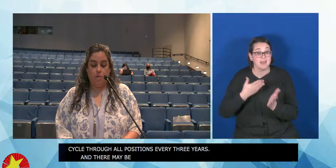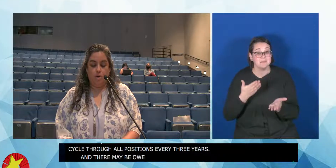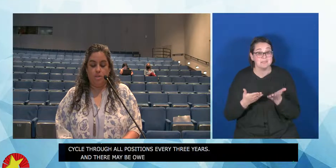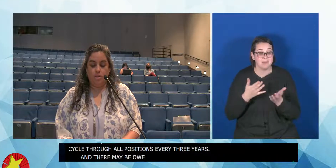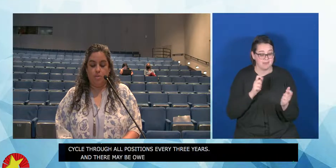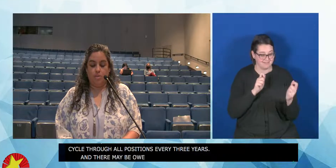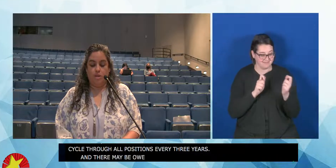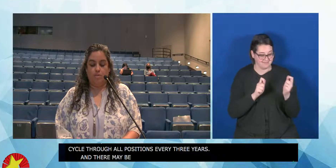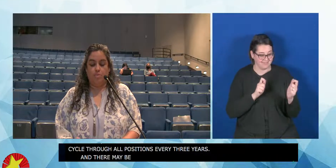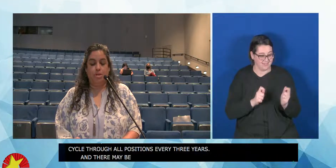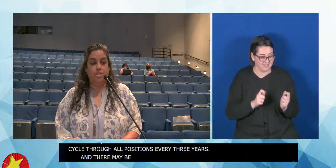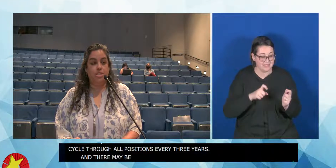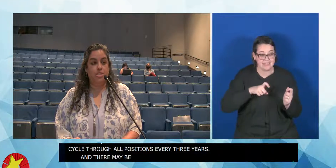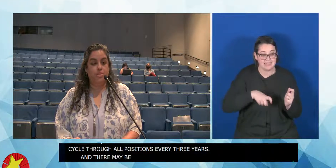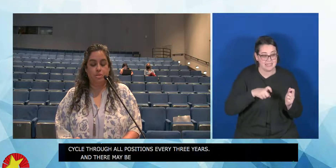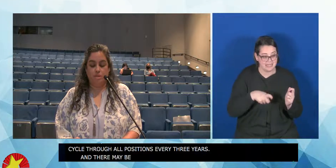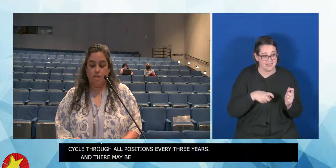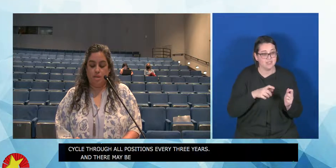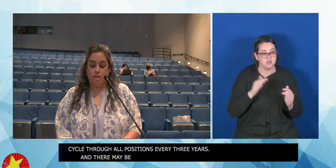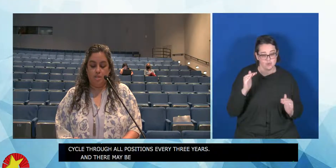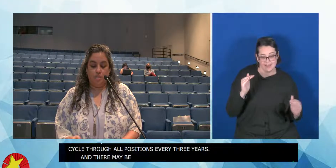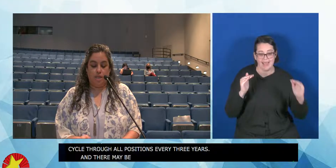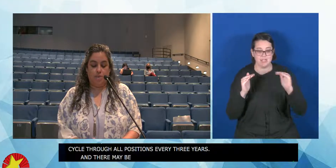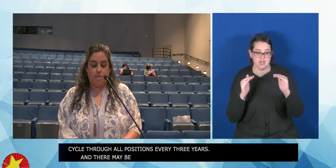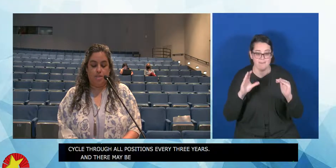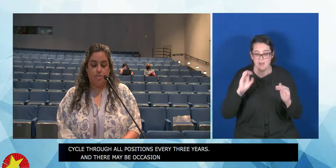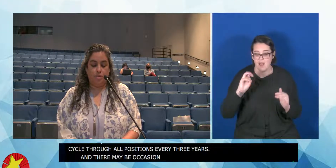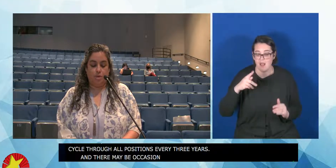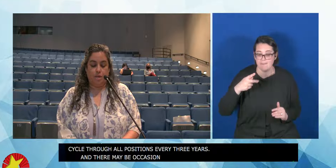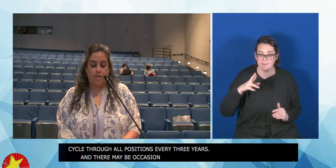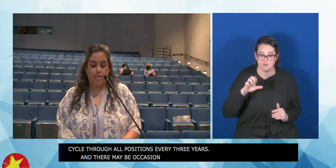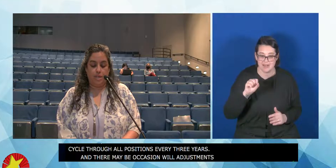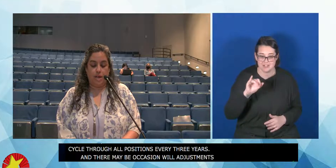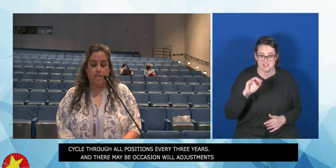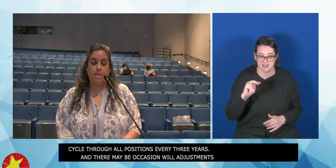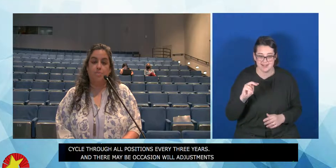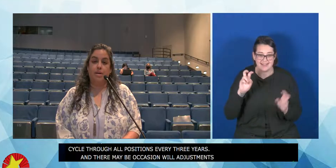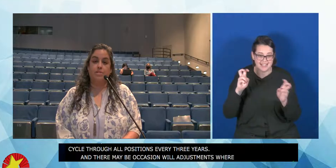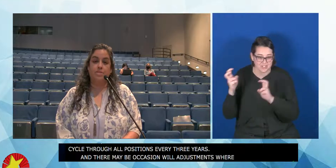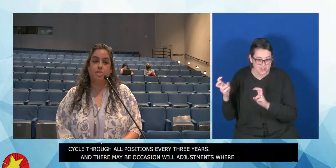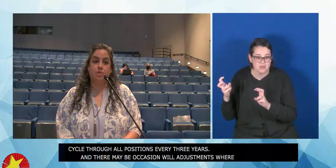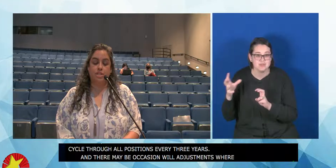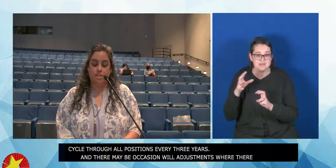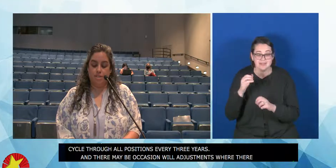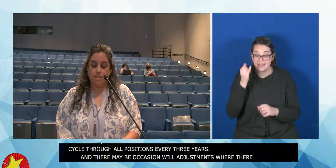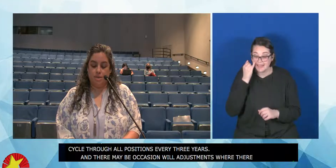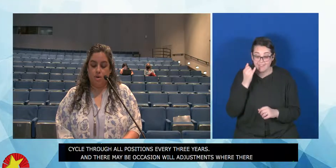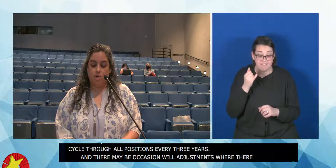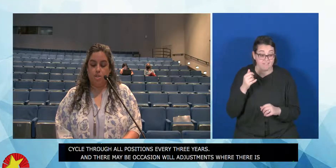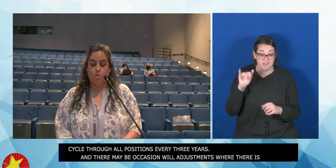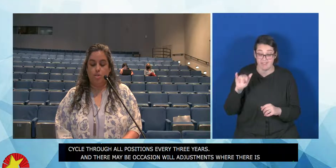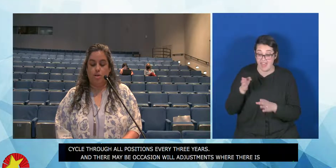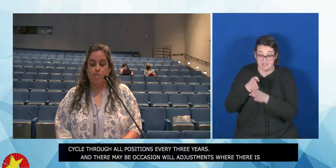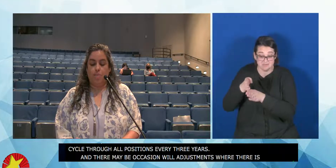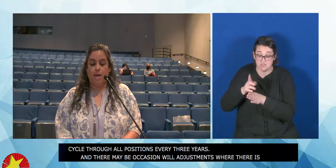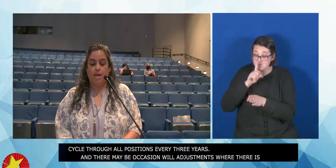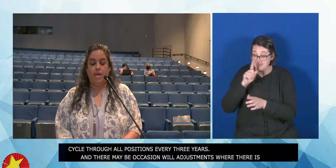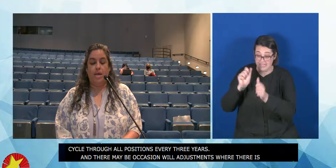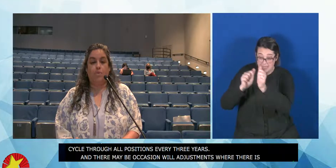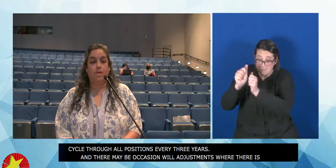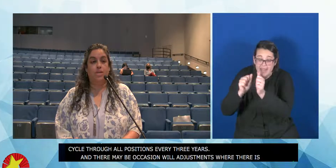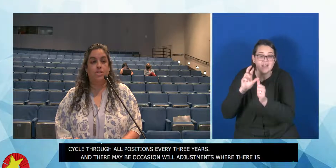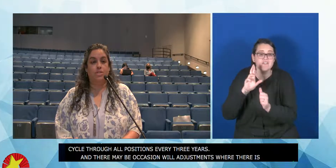are warranted to resolve compression issues, to align with external markets in highly competitive situations, or to resolve